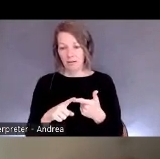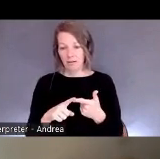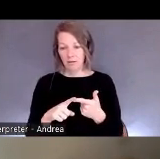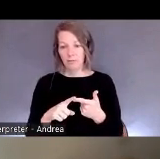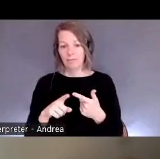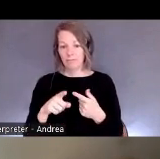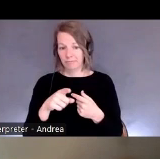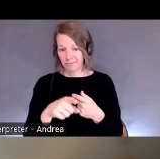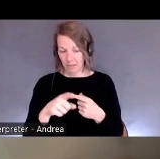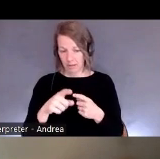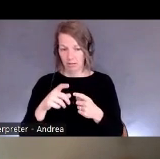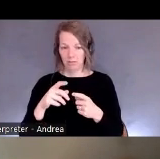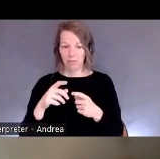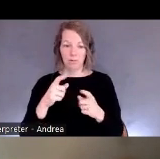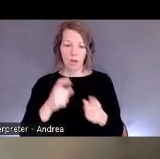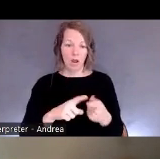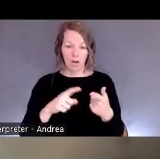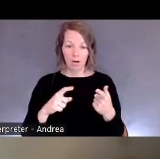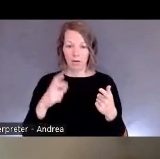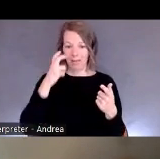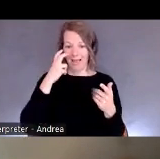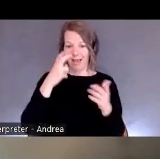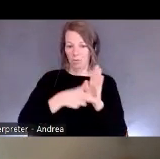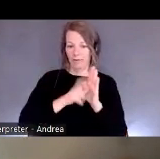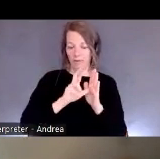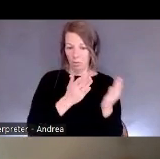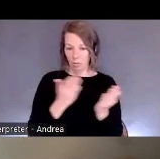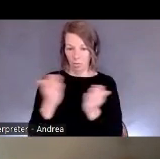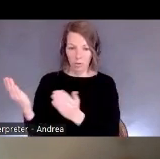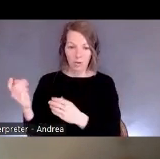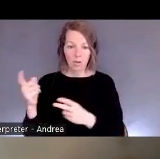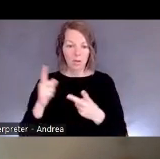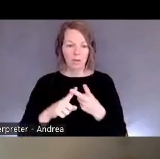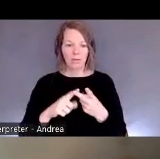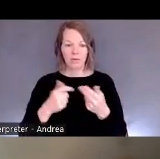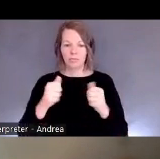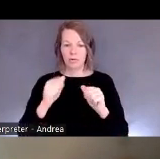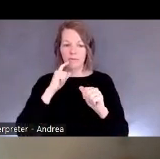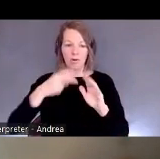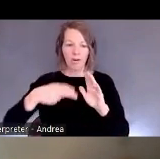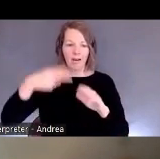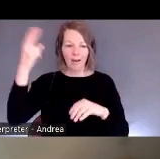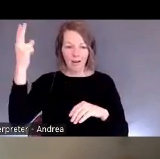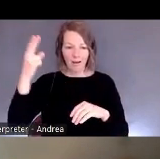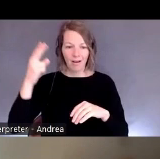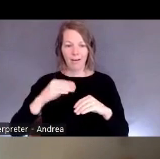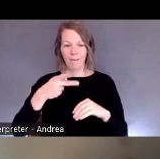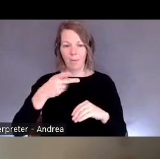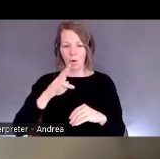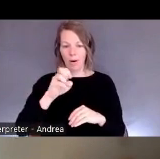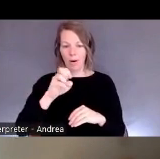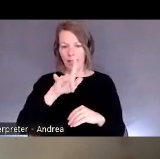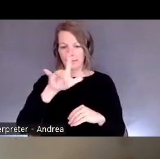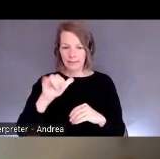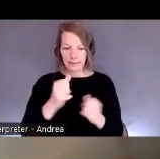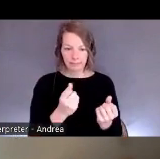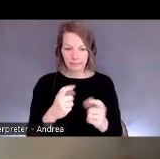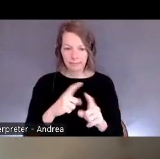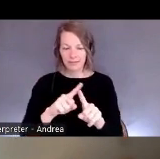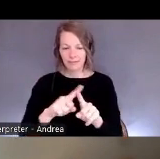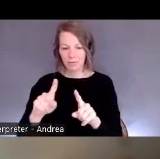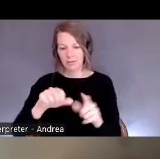The contributions are blind reviewed. We strive for high plurality in